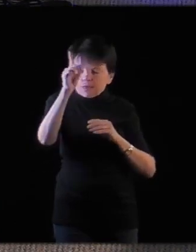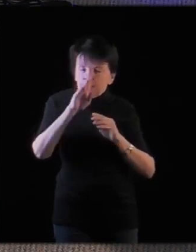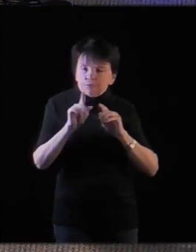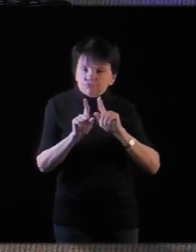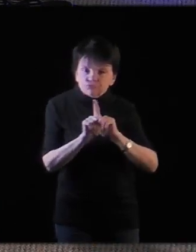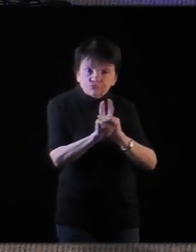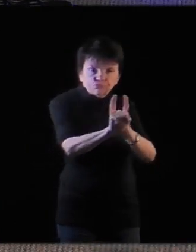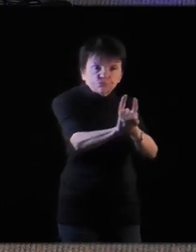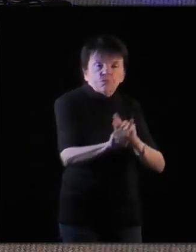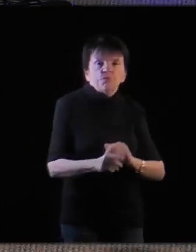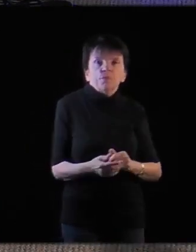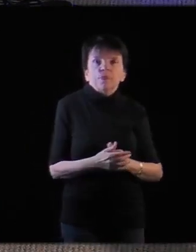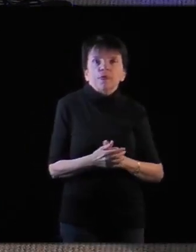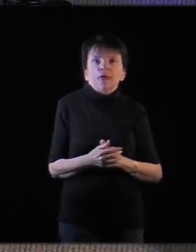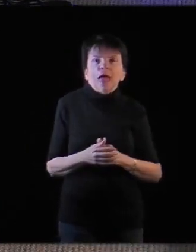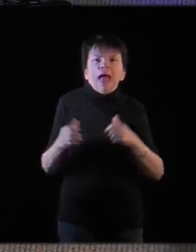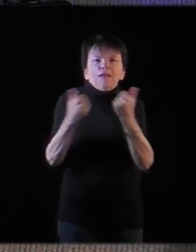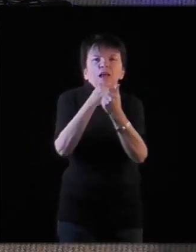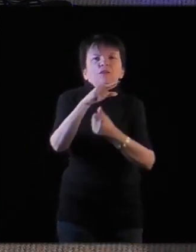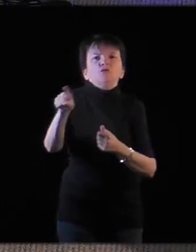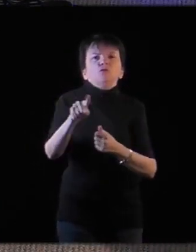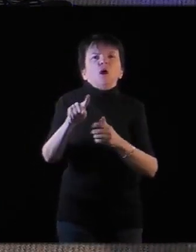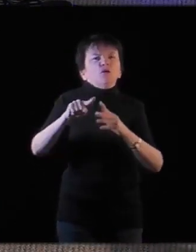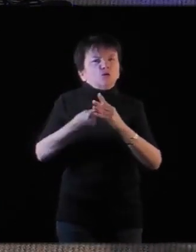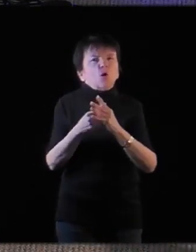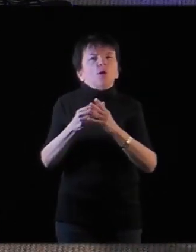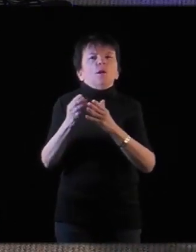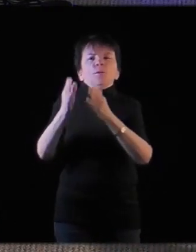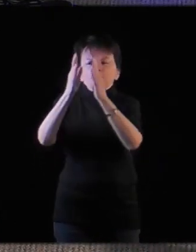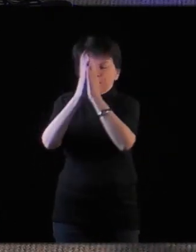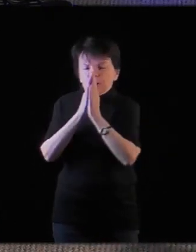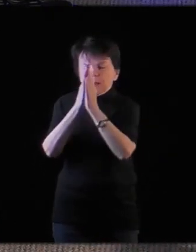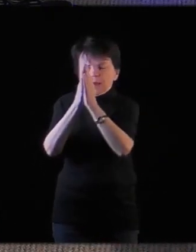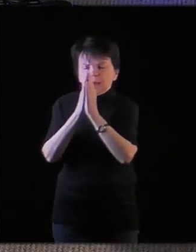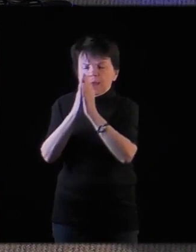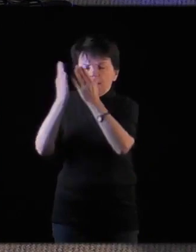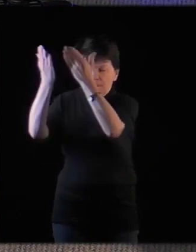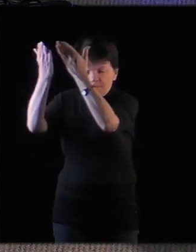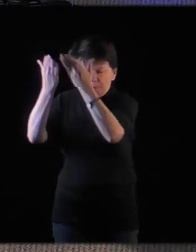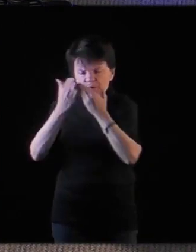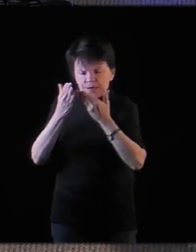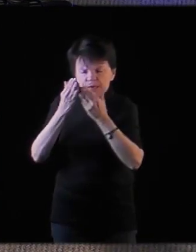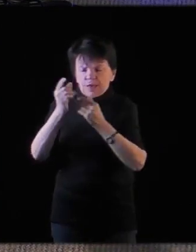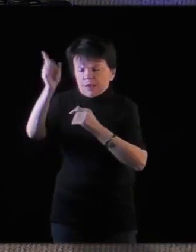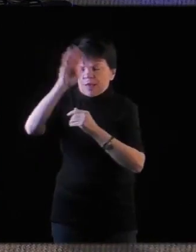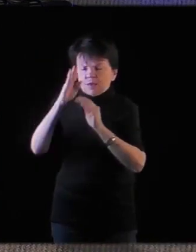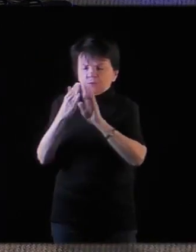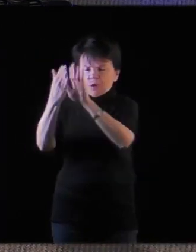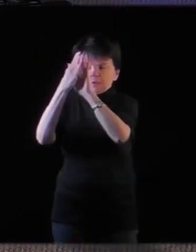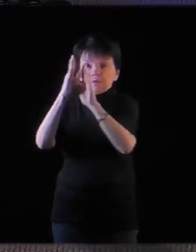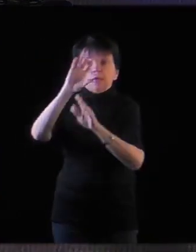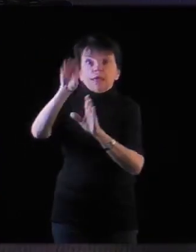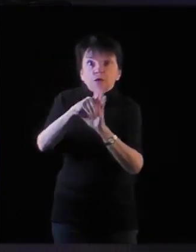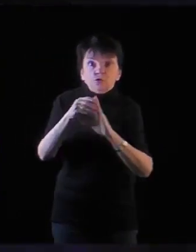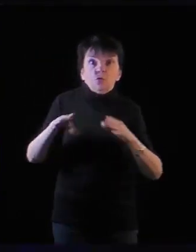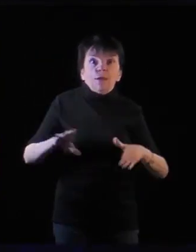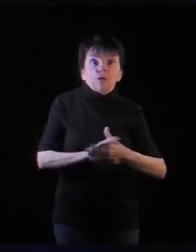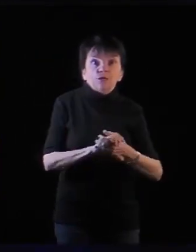God's presence. So I challenge you to start praying and bringing the presence of God into your marriage.